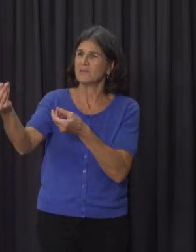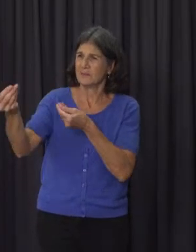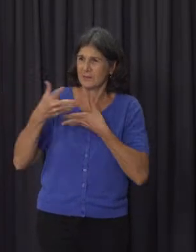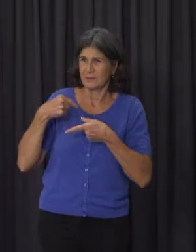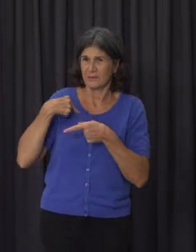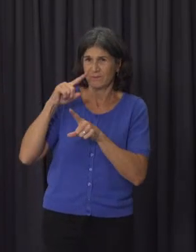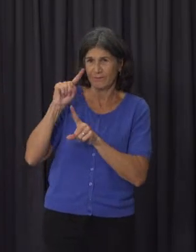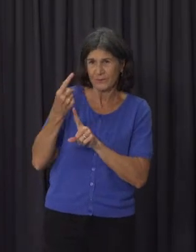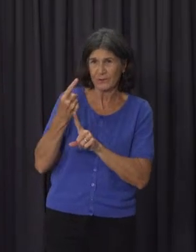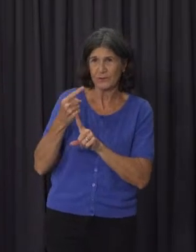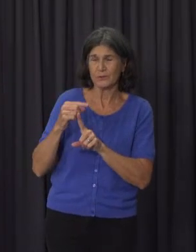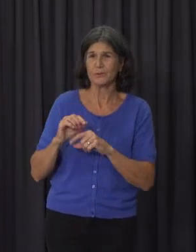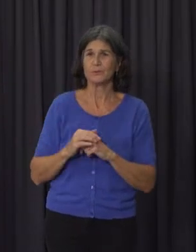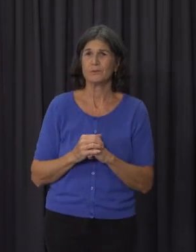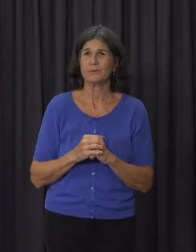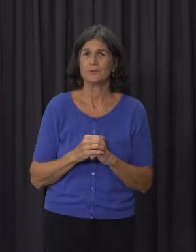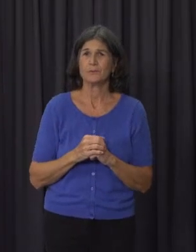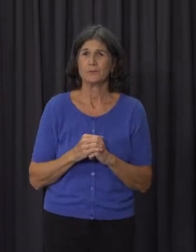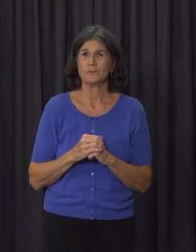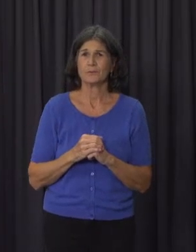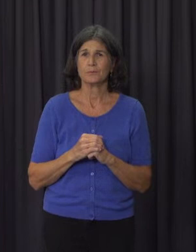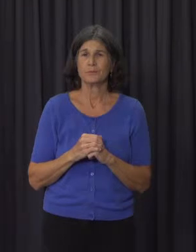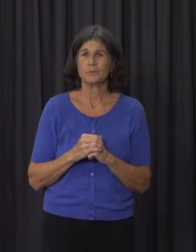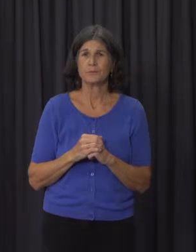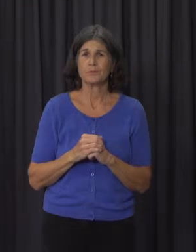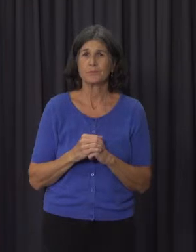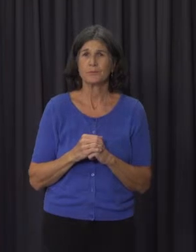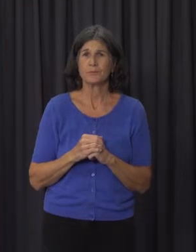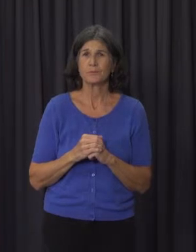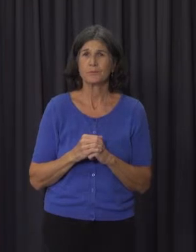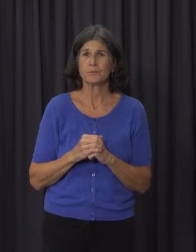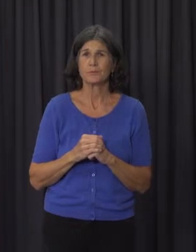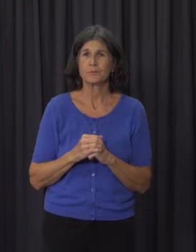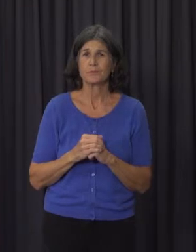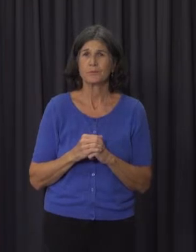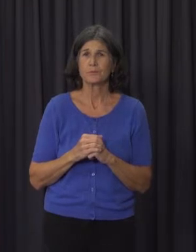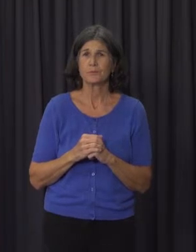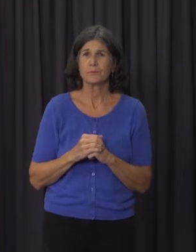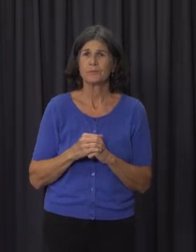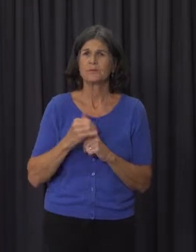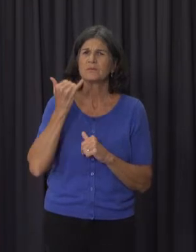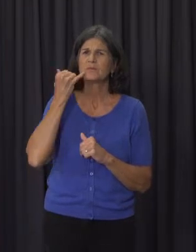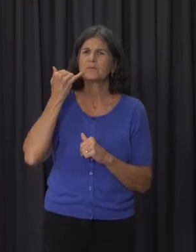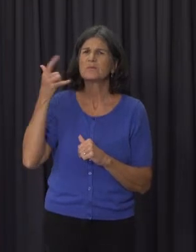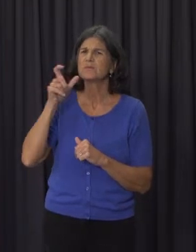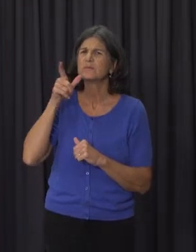Yep. Okay. Did you have a follow-up question?